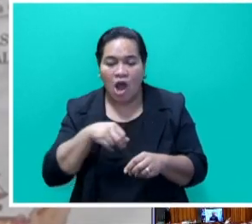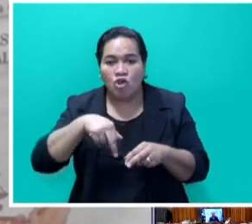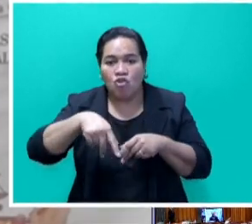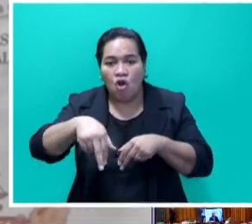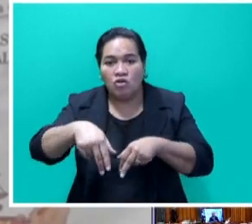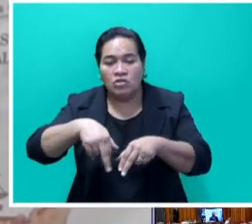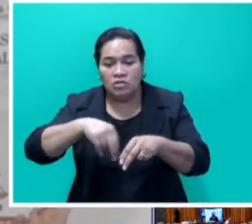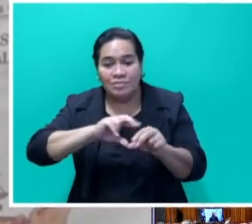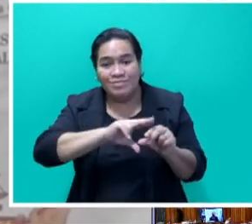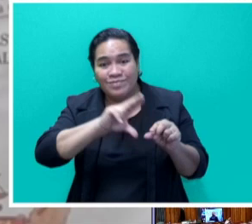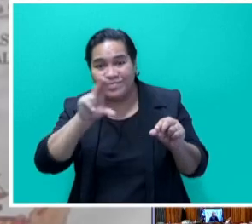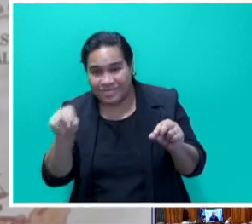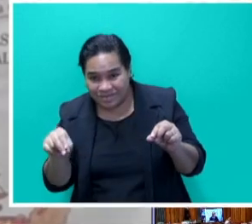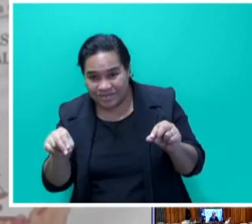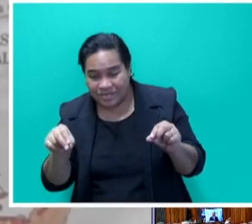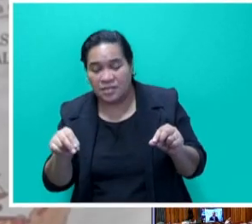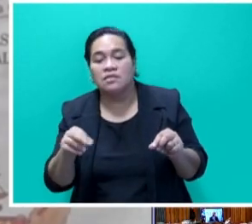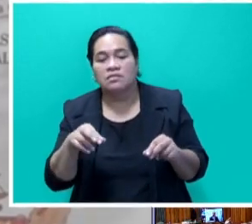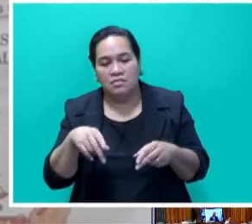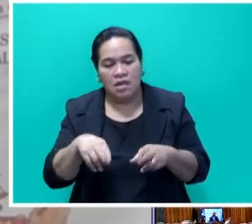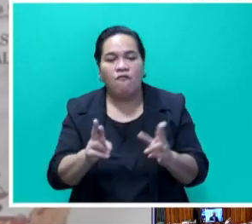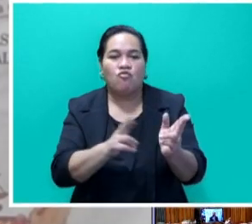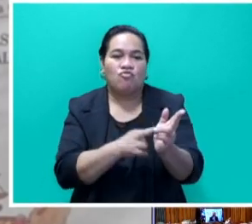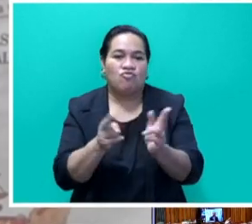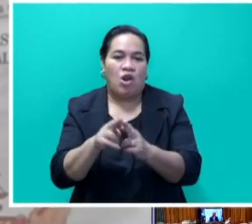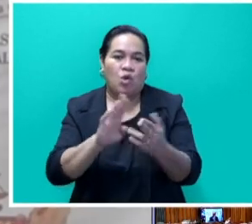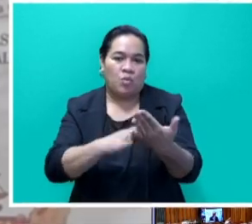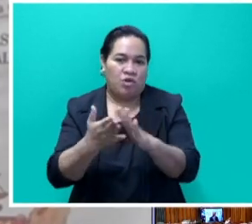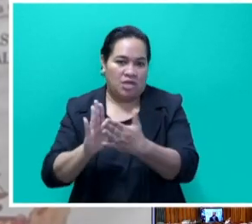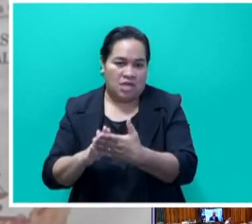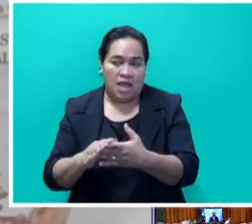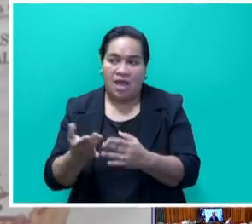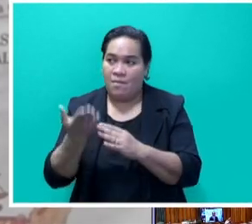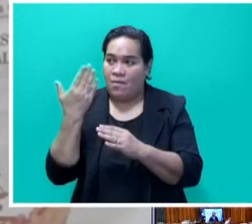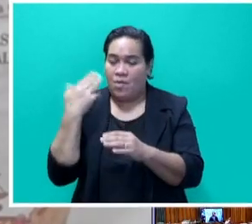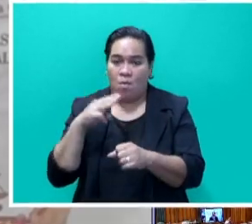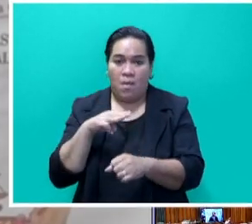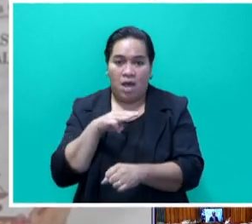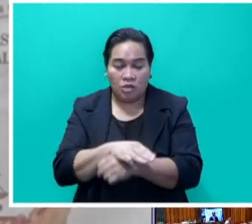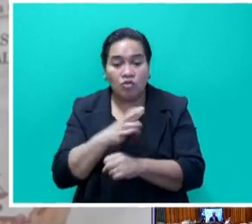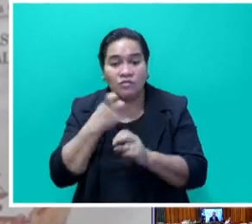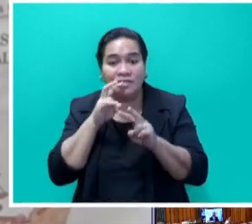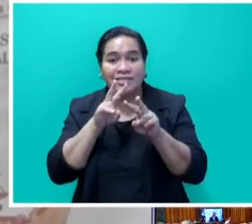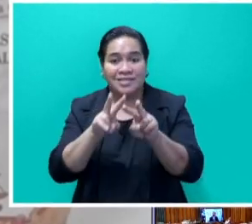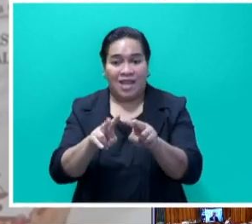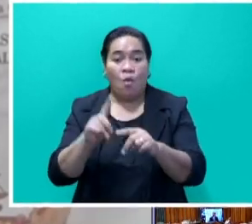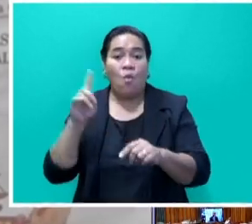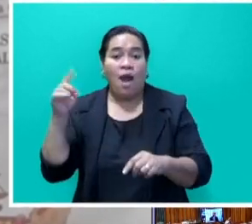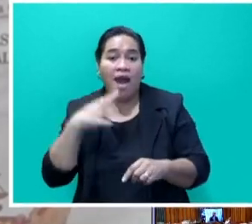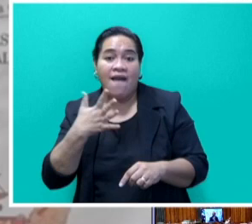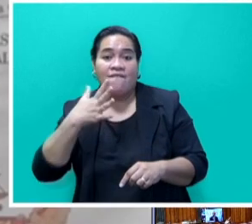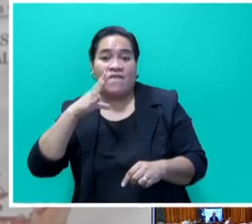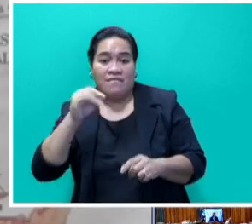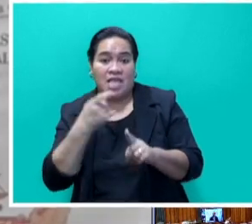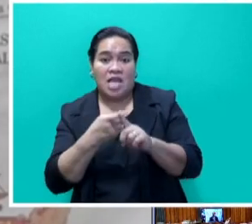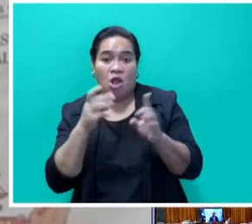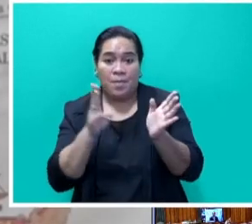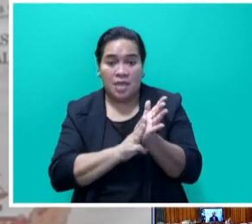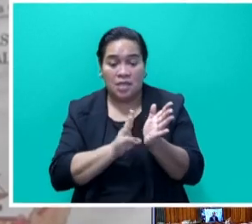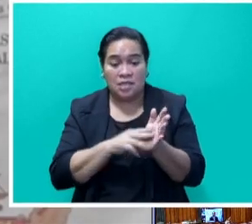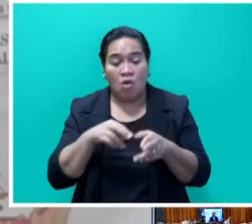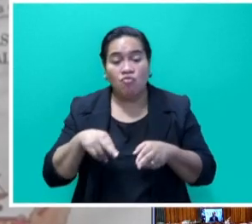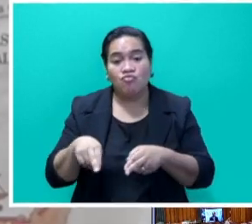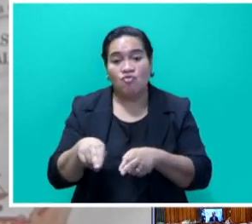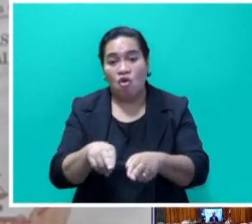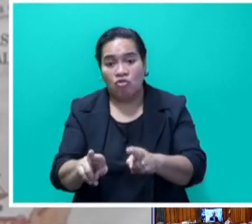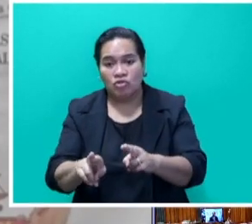modular bridges put in place for the rural community. And over the past few months, you will have seen the 150 kilometers of roads that have